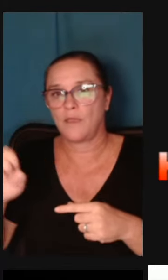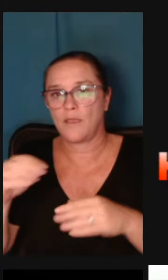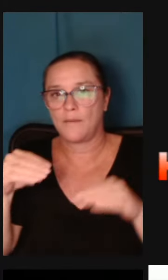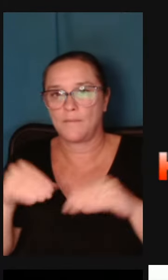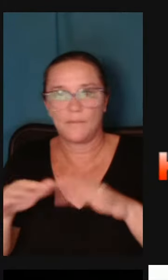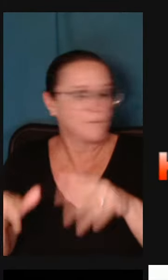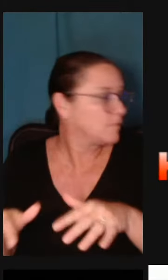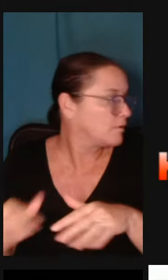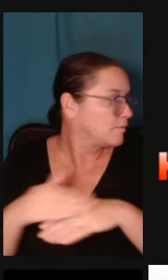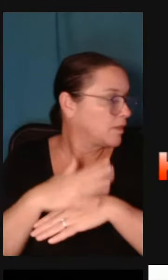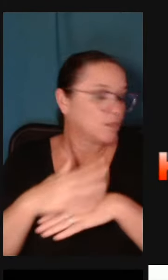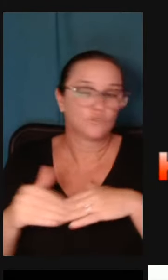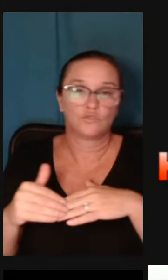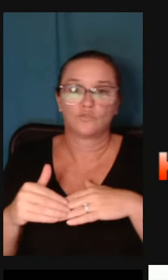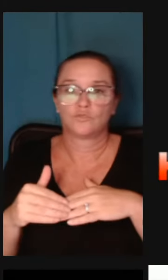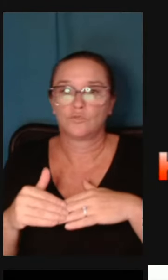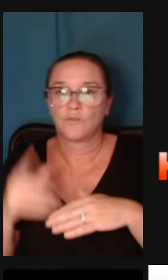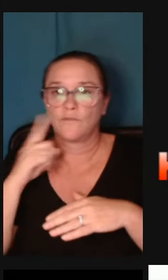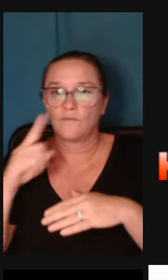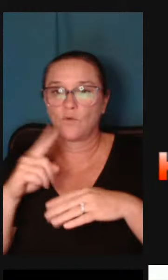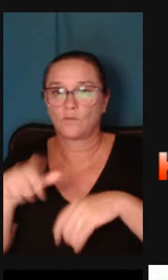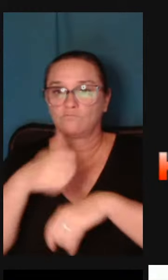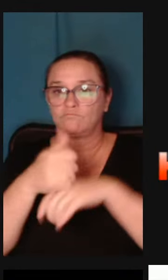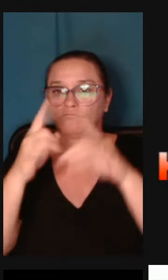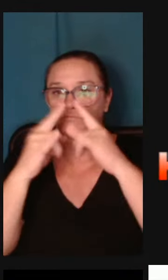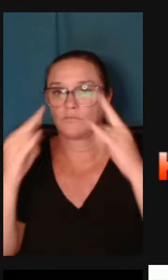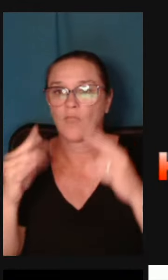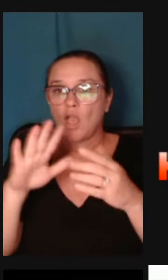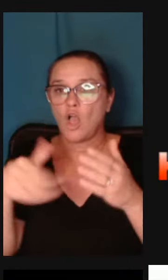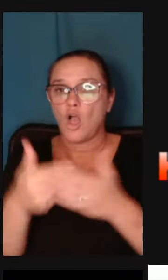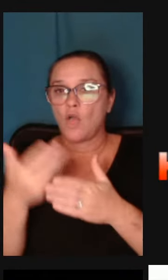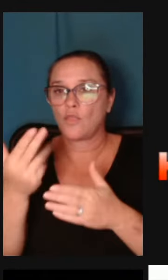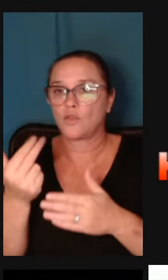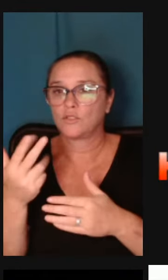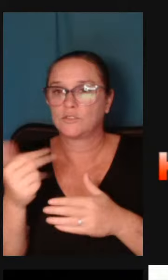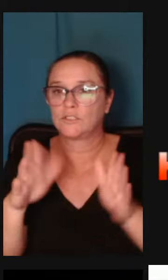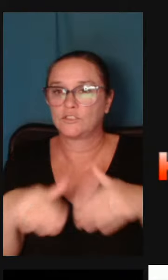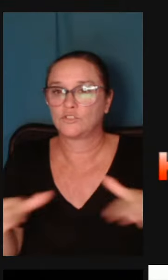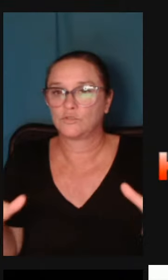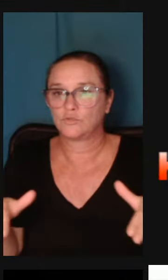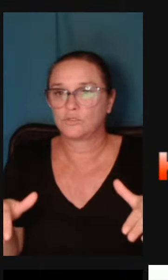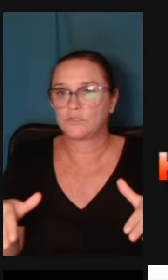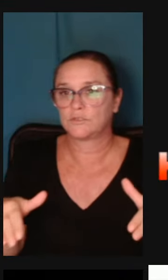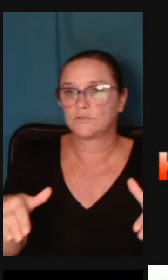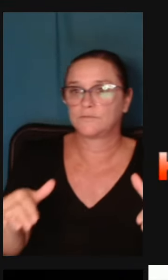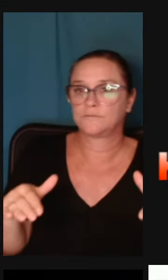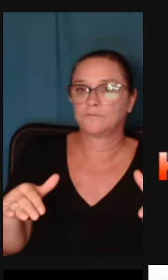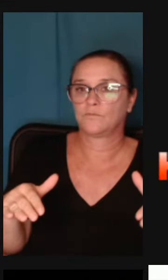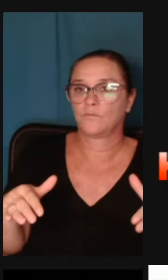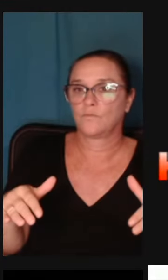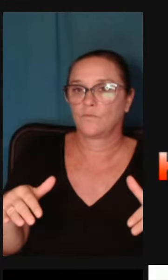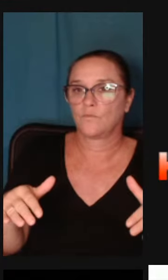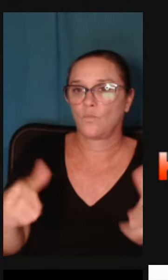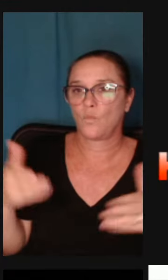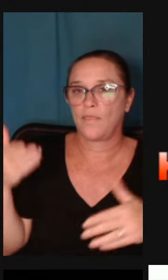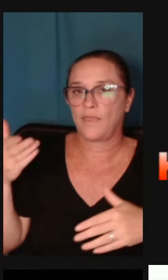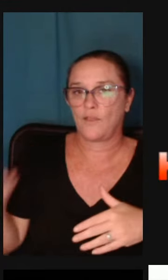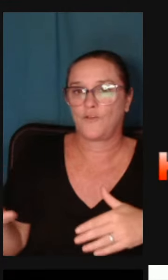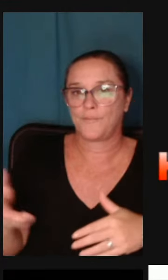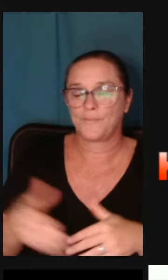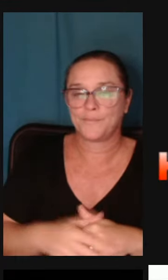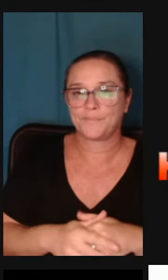to camp. All 13 of Rico Cruz's keiki were there.